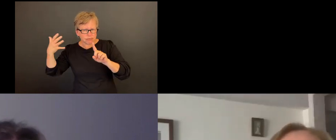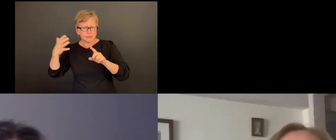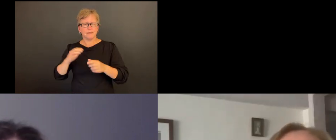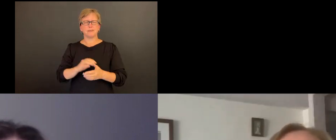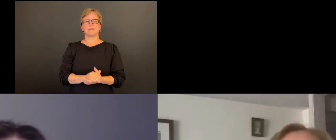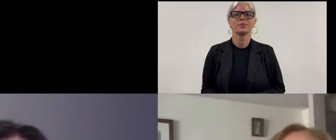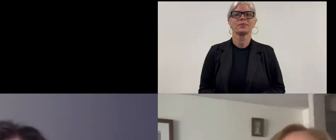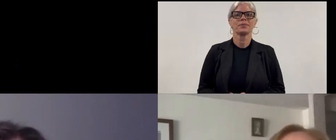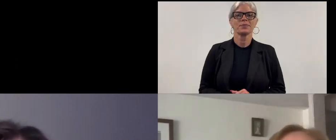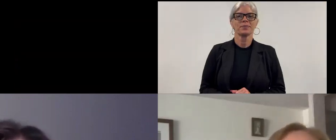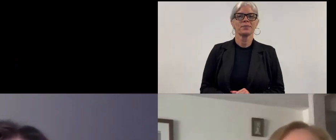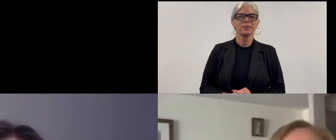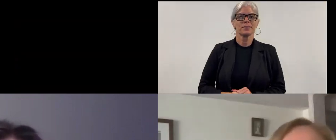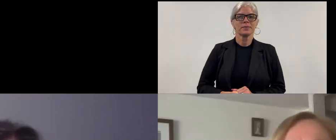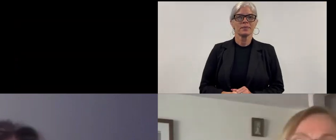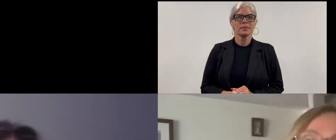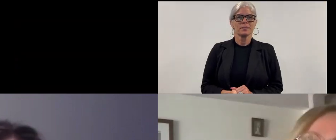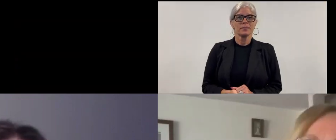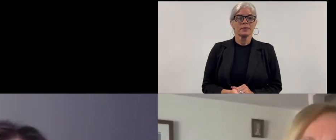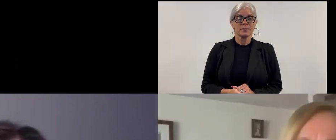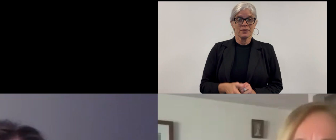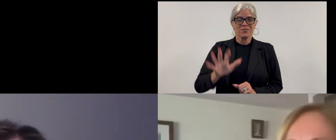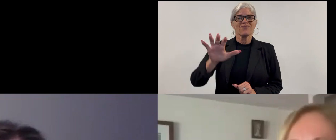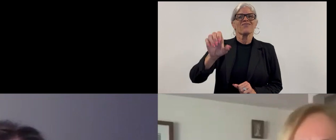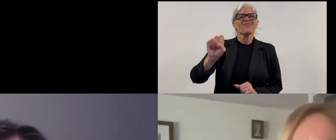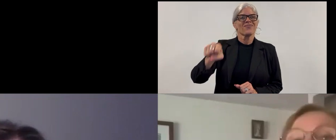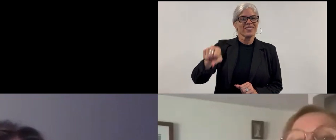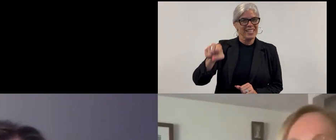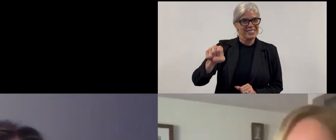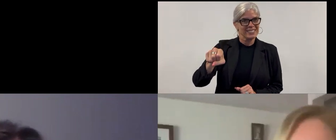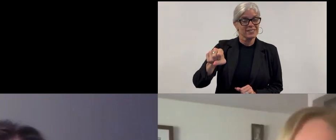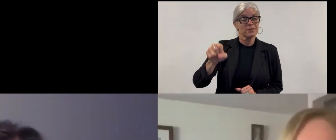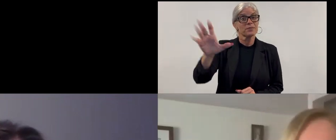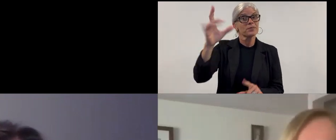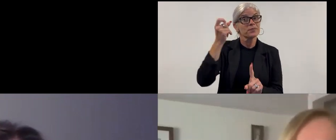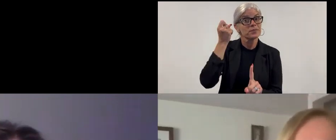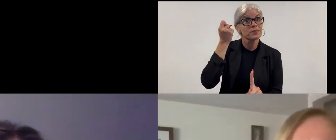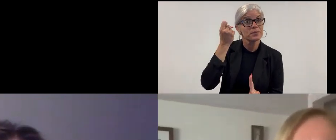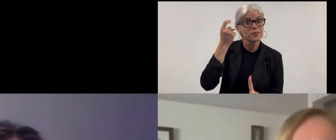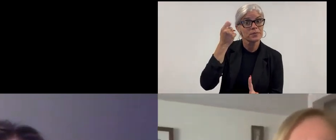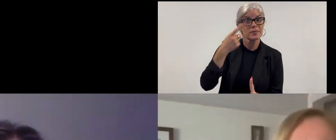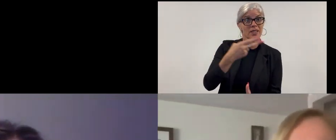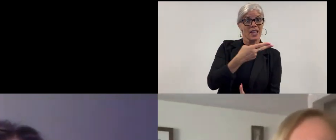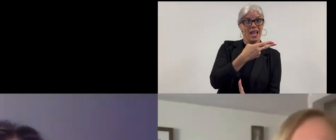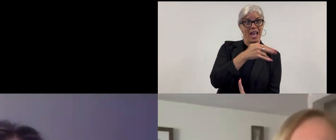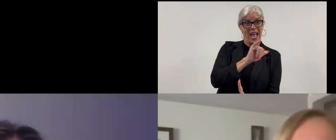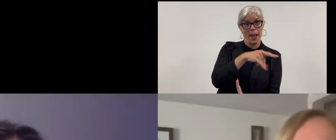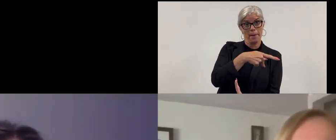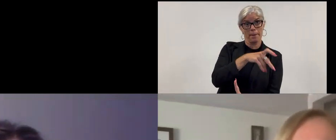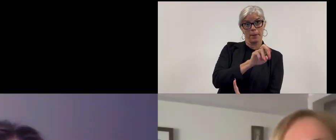different things. Yeah, the hyperbaric oxygen chambers, you get put into